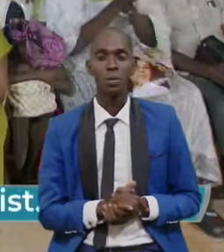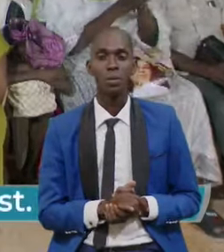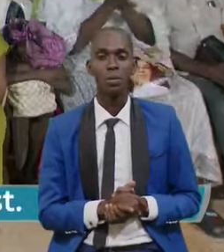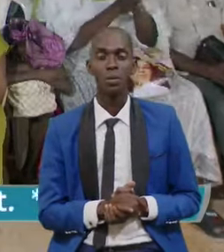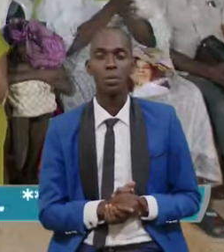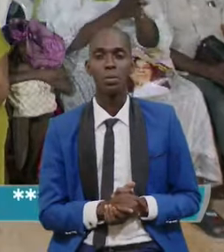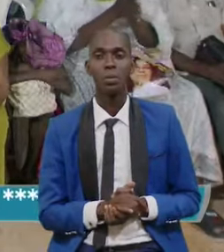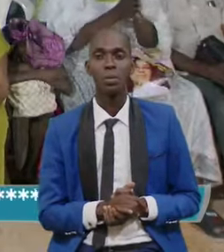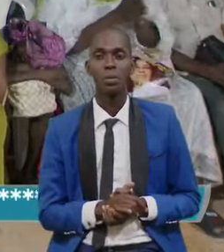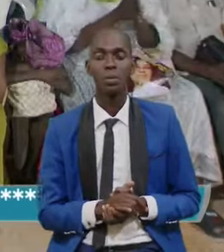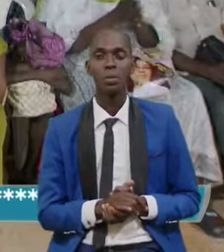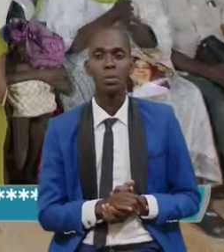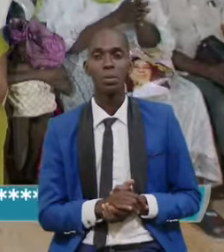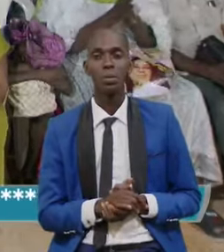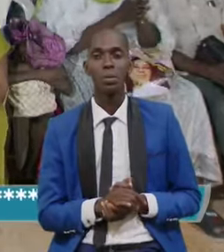people.